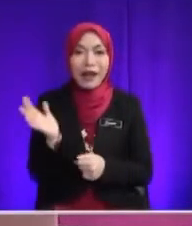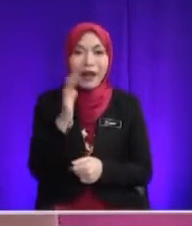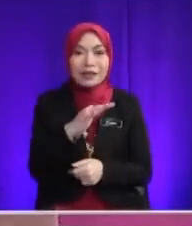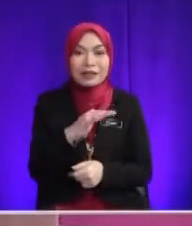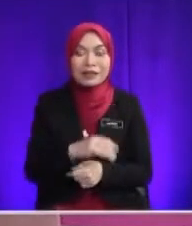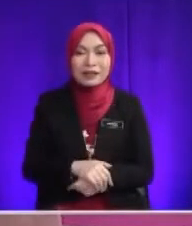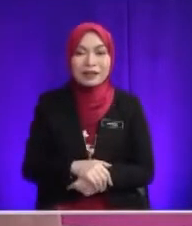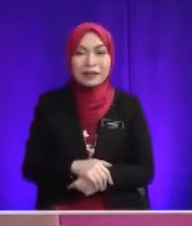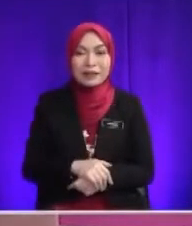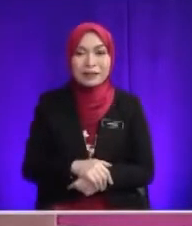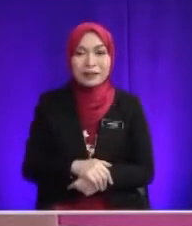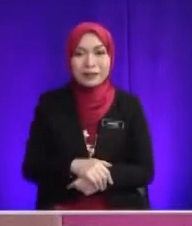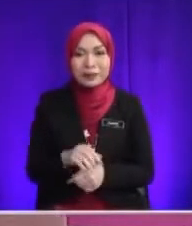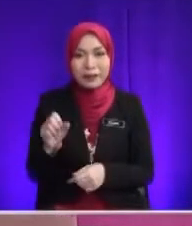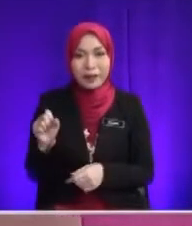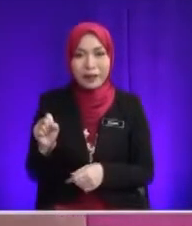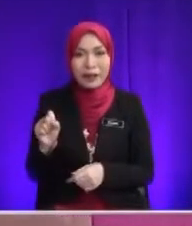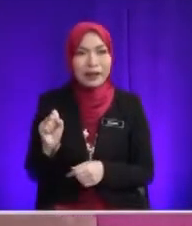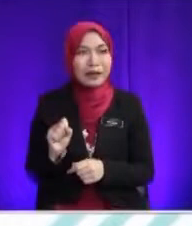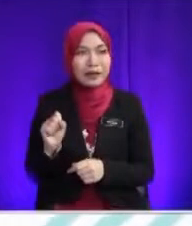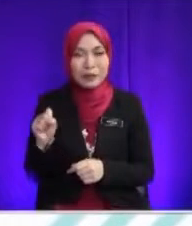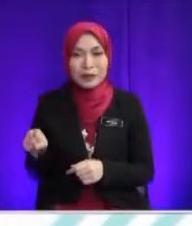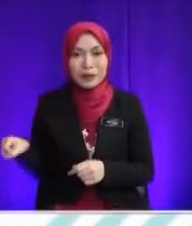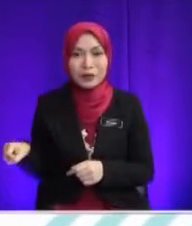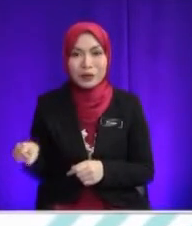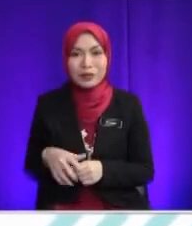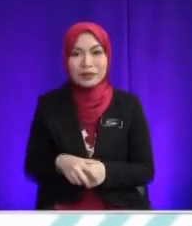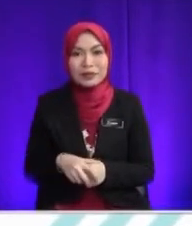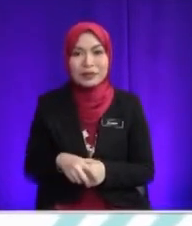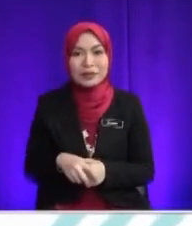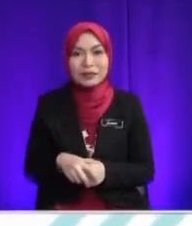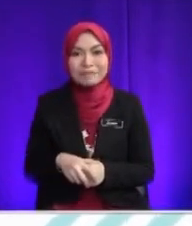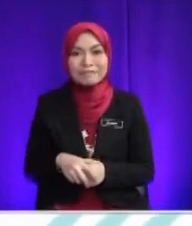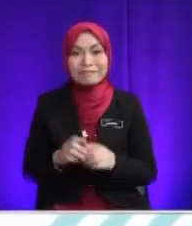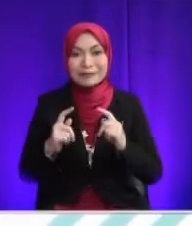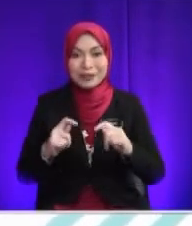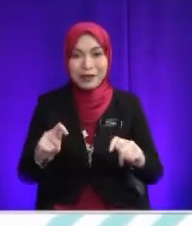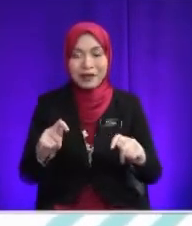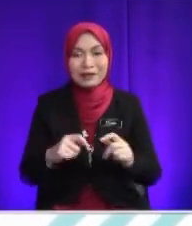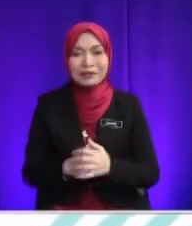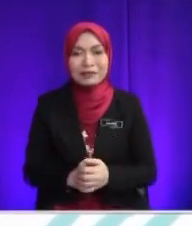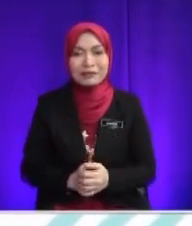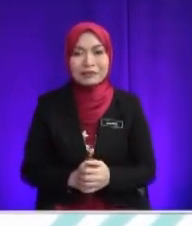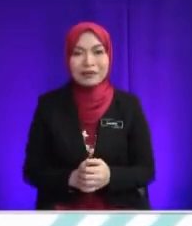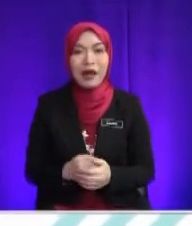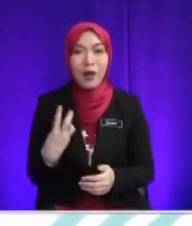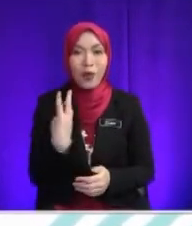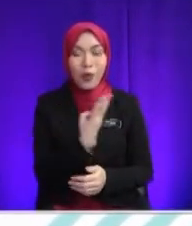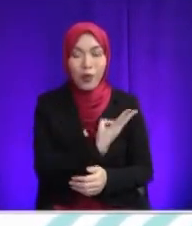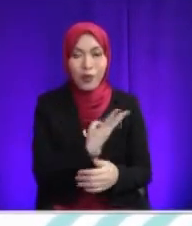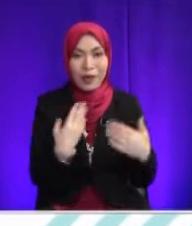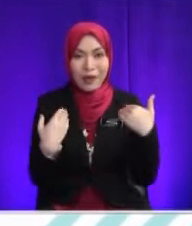second questions? Alright, can I have a volunteer? For second questions? Yeah. Okay, yes, we have